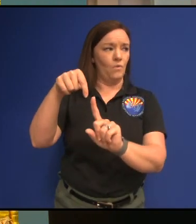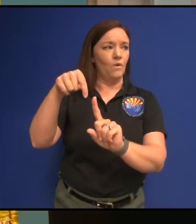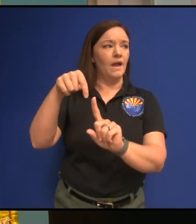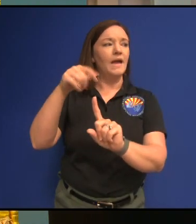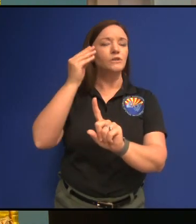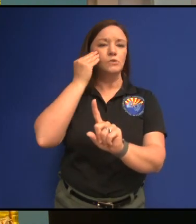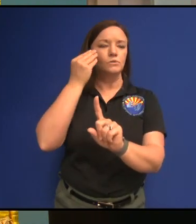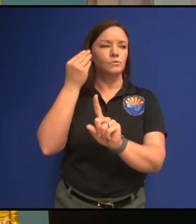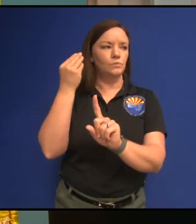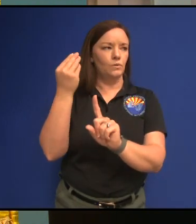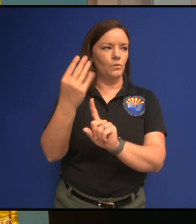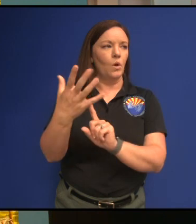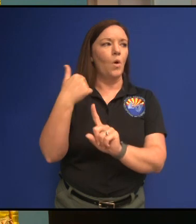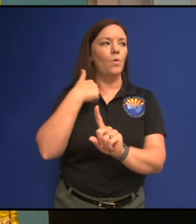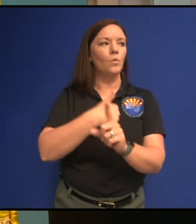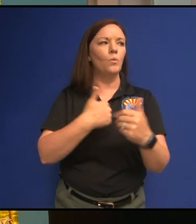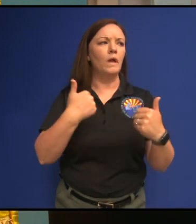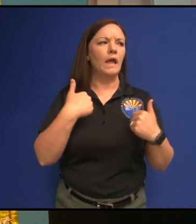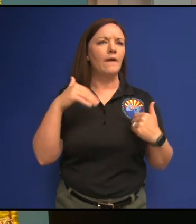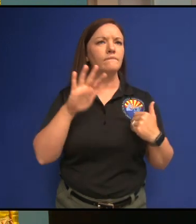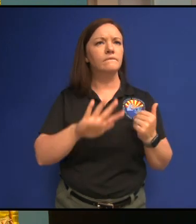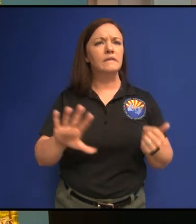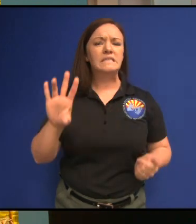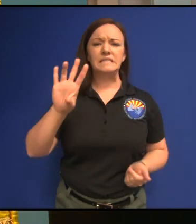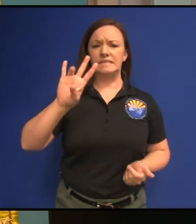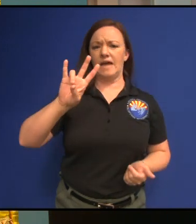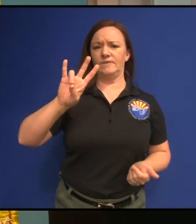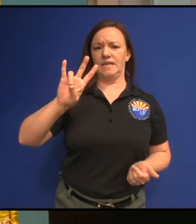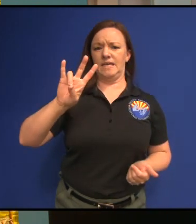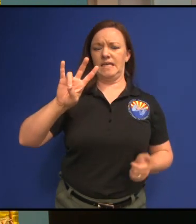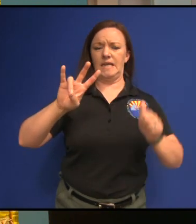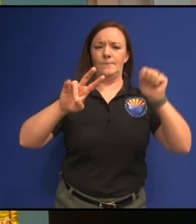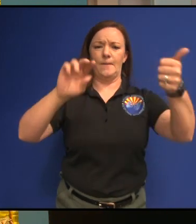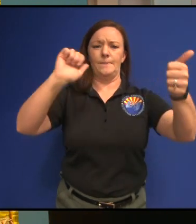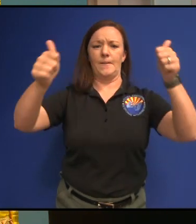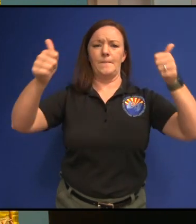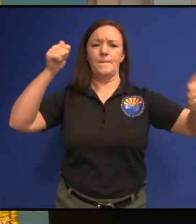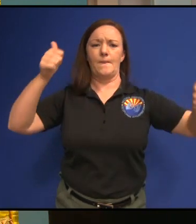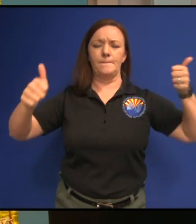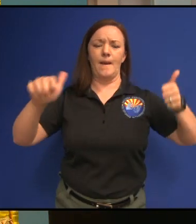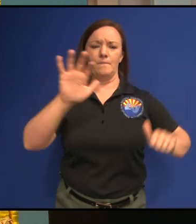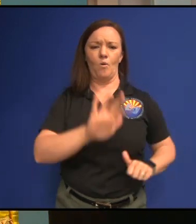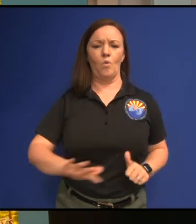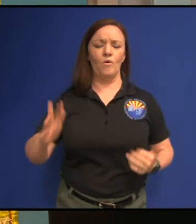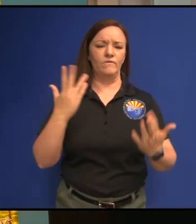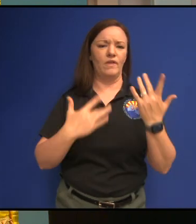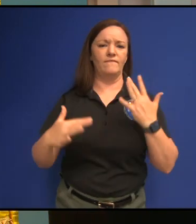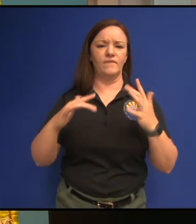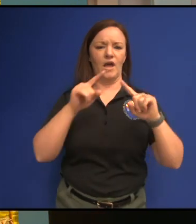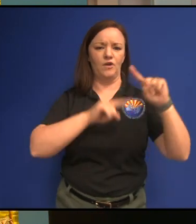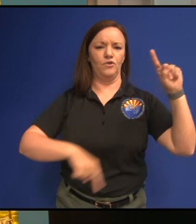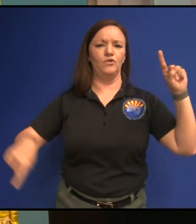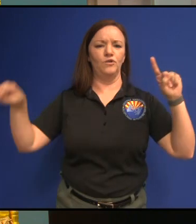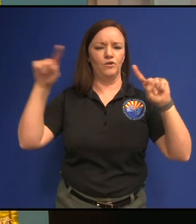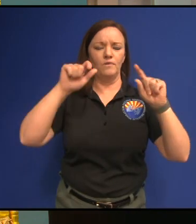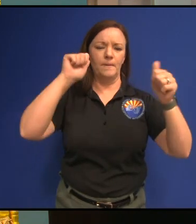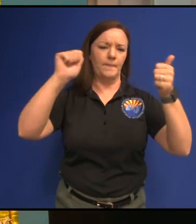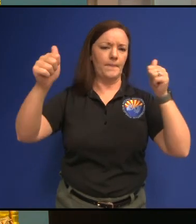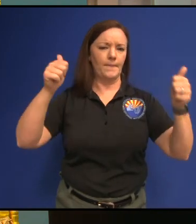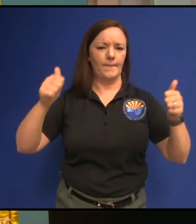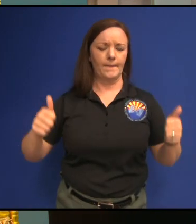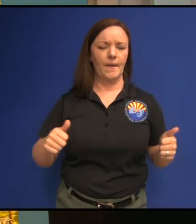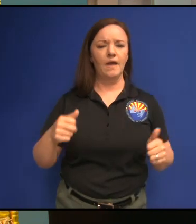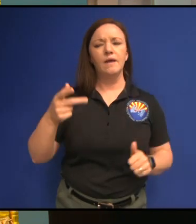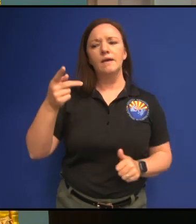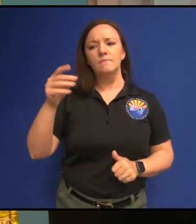note that we've got about 7 of these weather stations around the fire area, or around the Pecos Wilderness in the Sangre